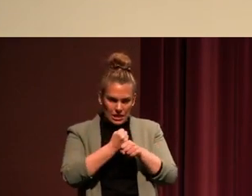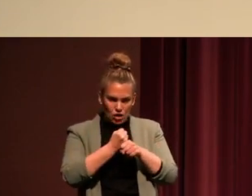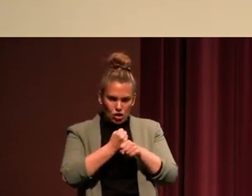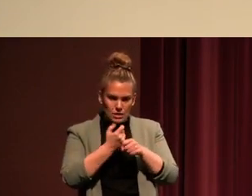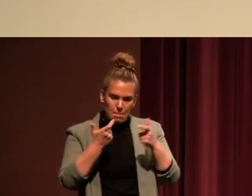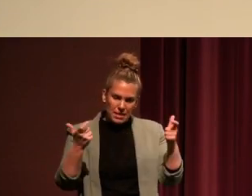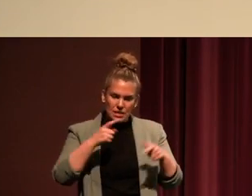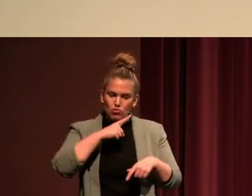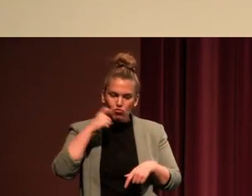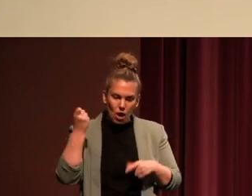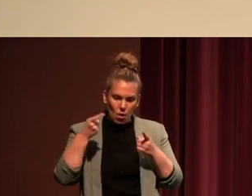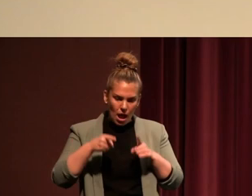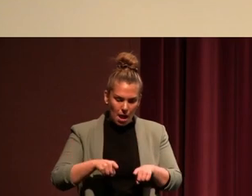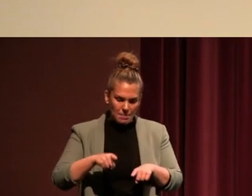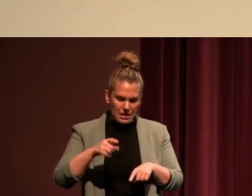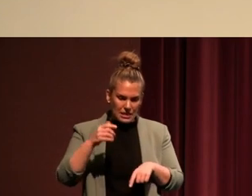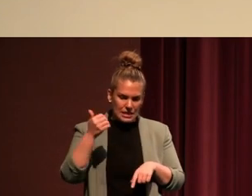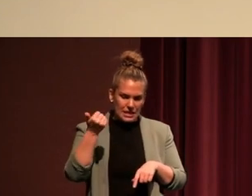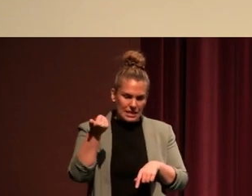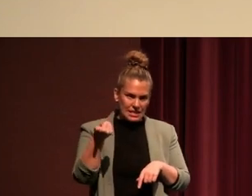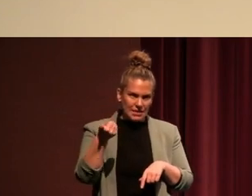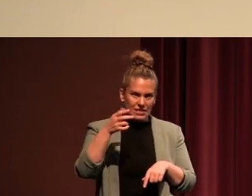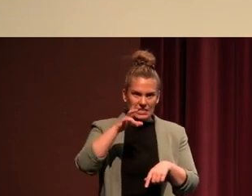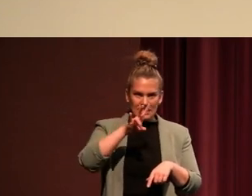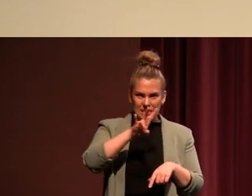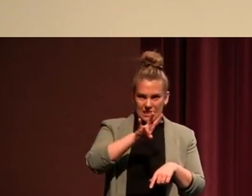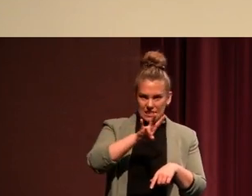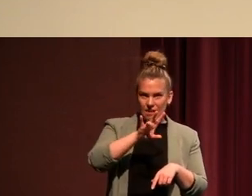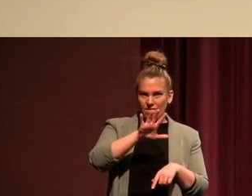1581, perhaps 1757.